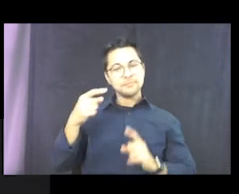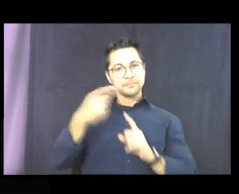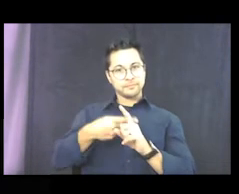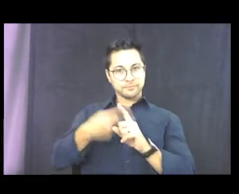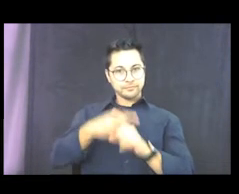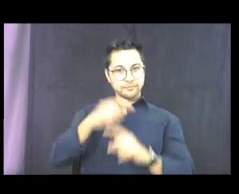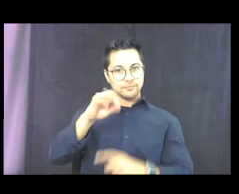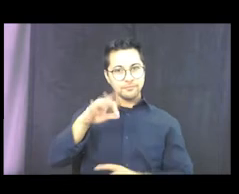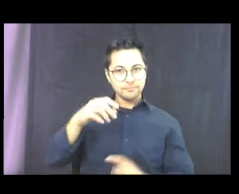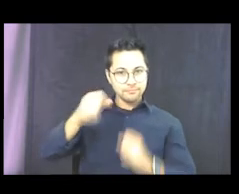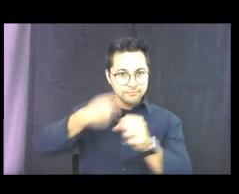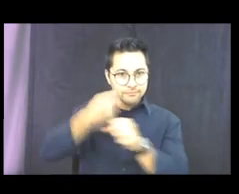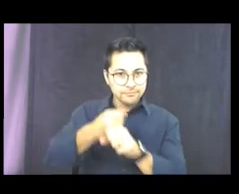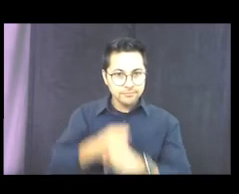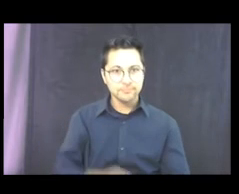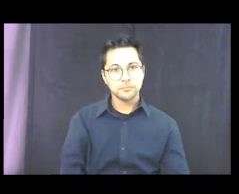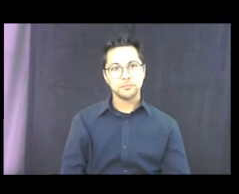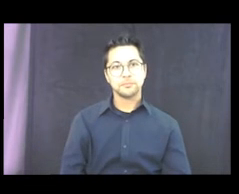year.